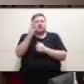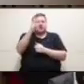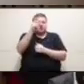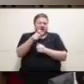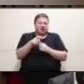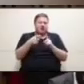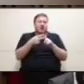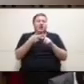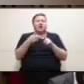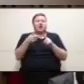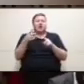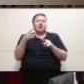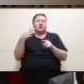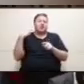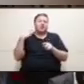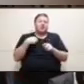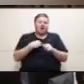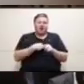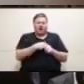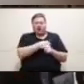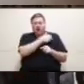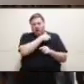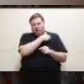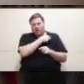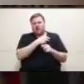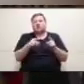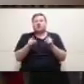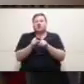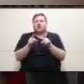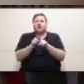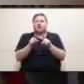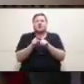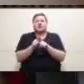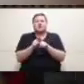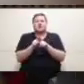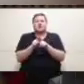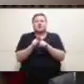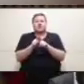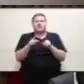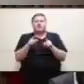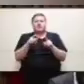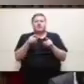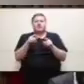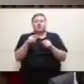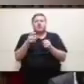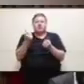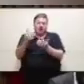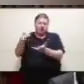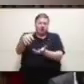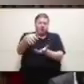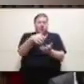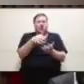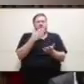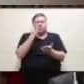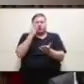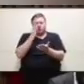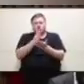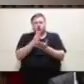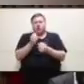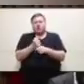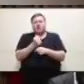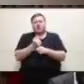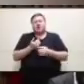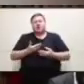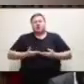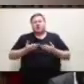the mayor. And if also we will do well in terms of our revenue collection, we will also see to it that on the side of service